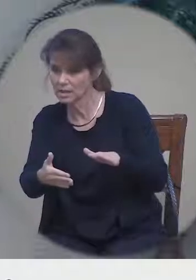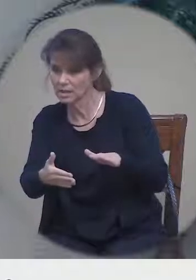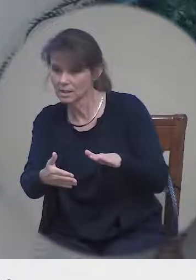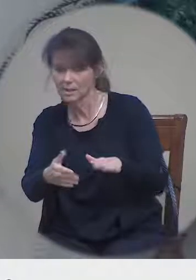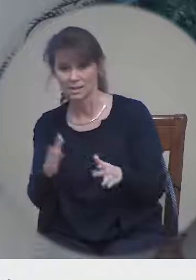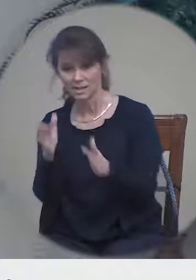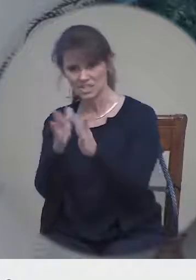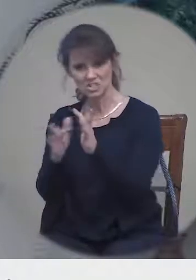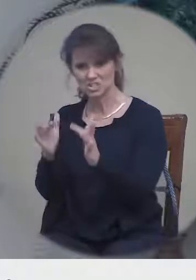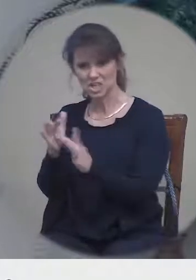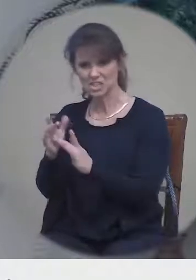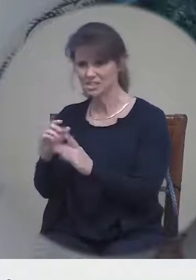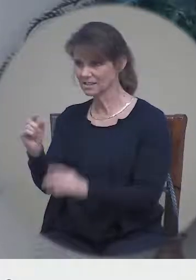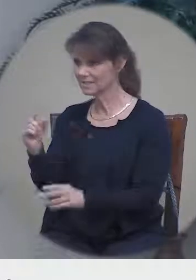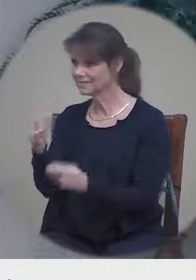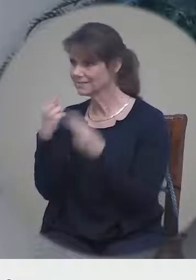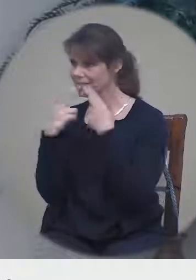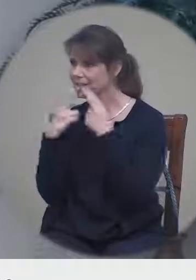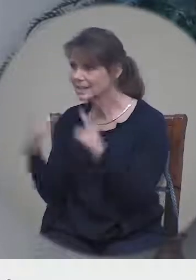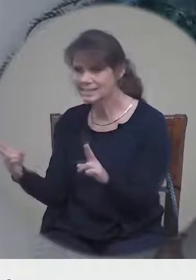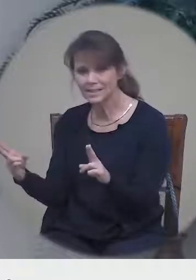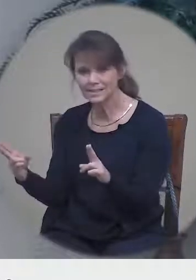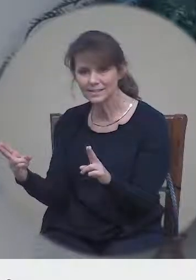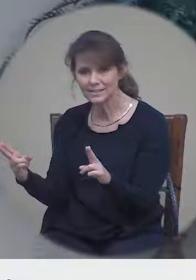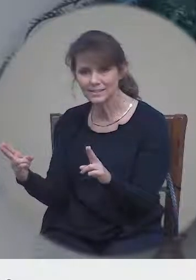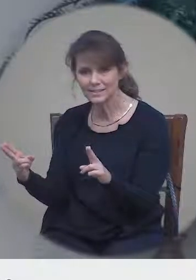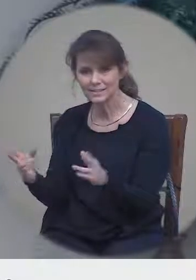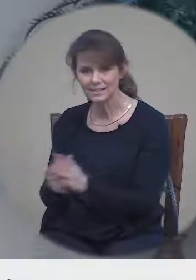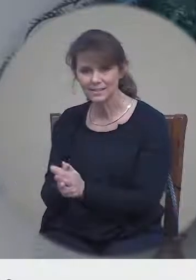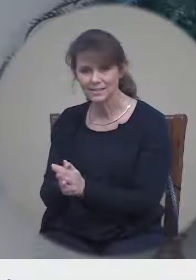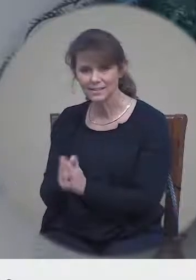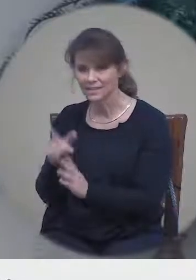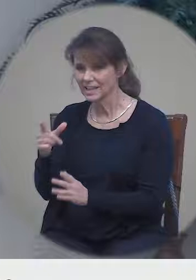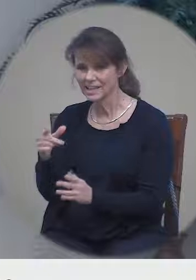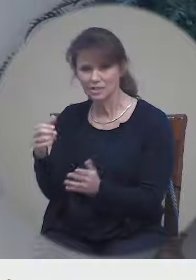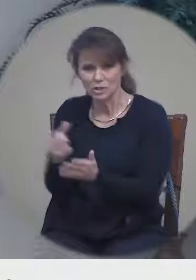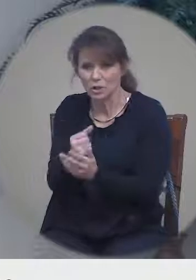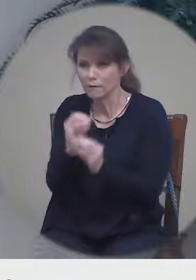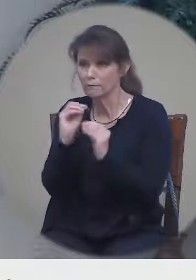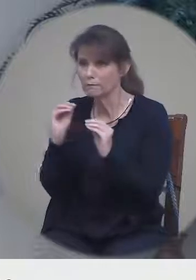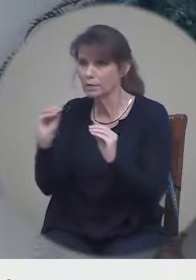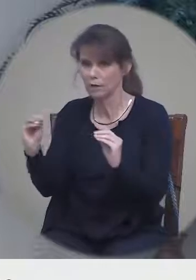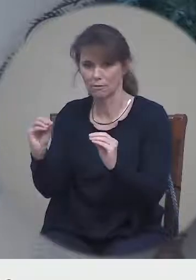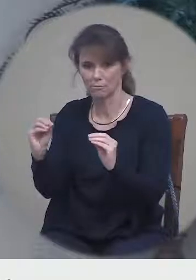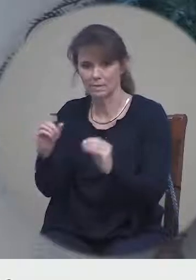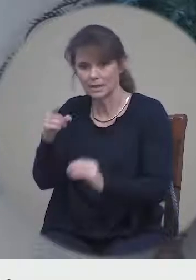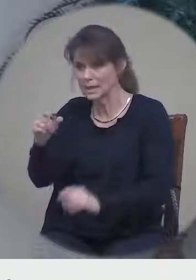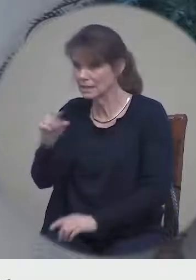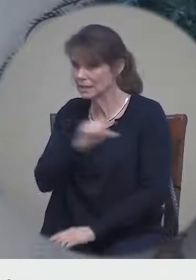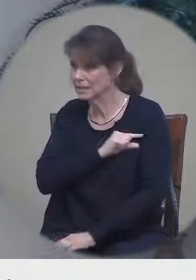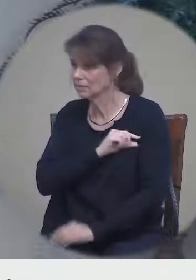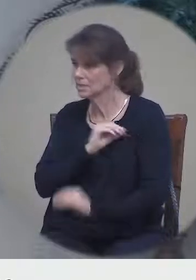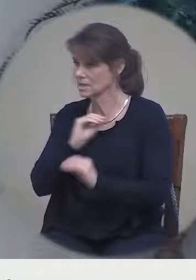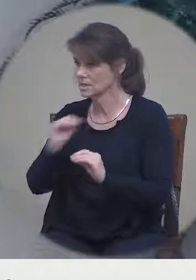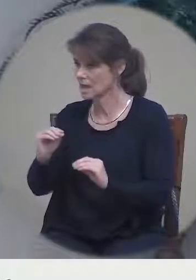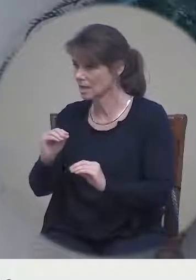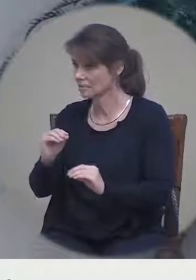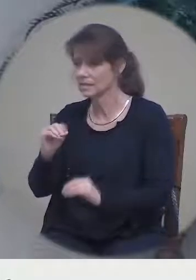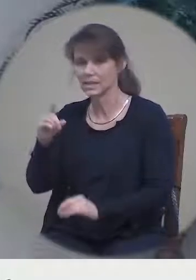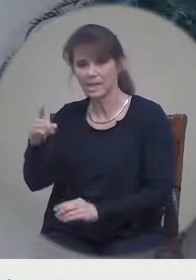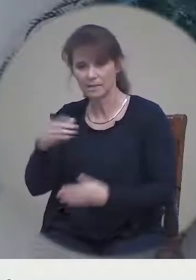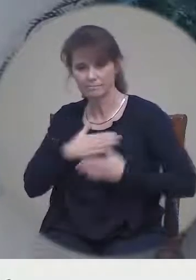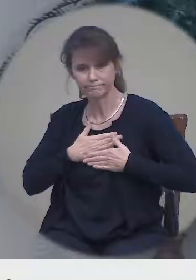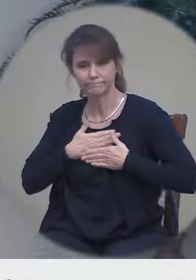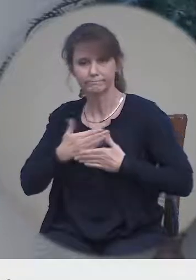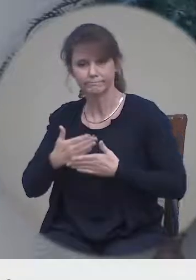Jesus was none of those things, but he didn't concern himself with that. He readily went to the cross on our behalf. And that's